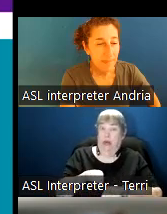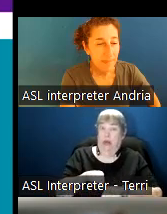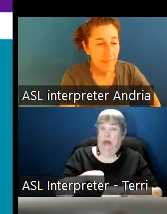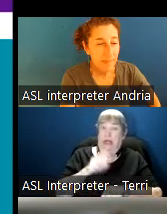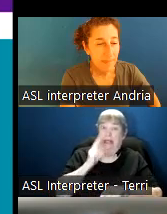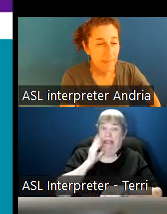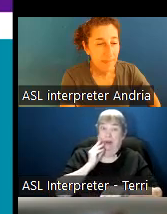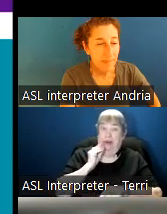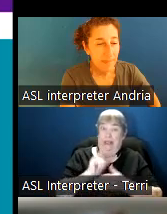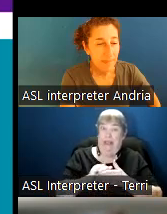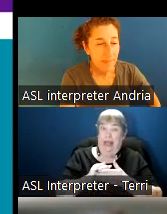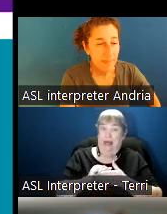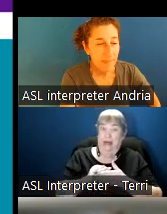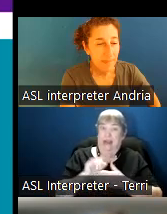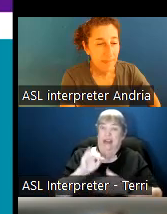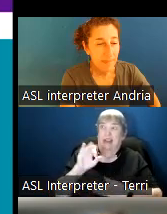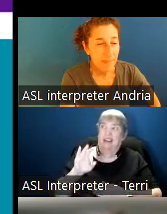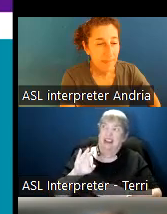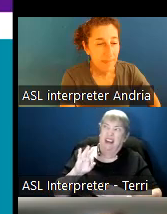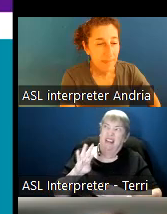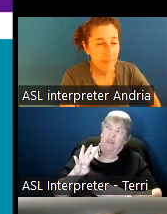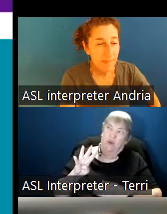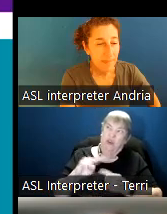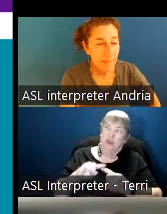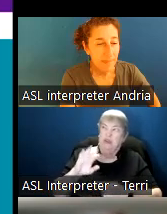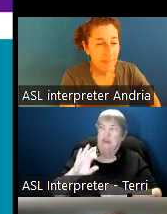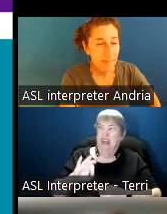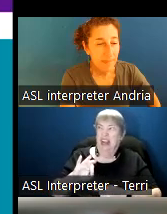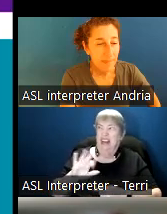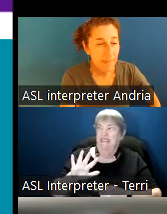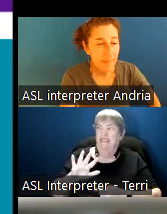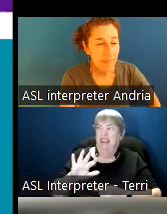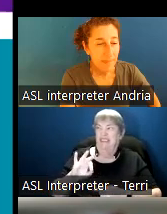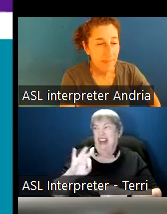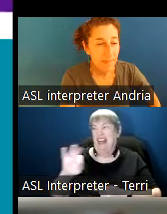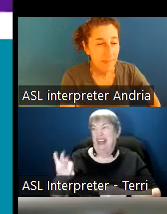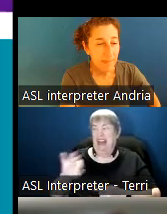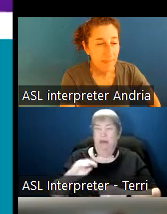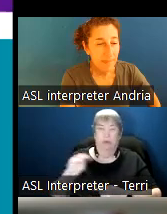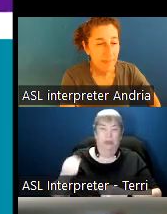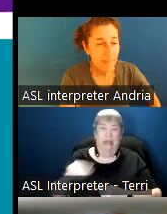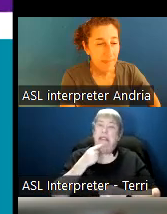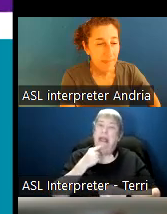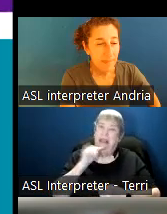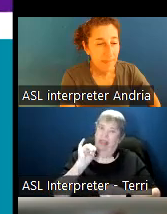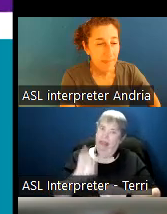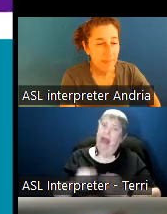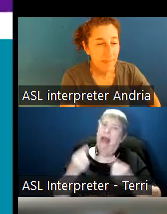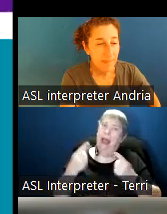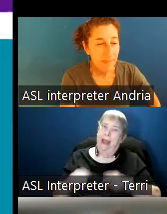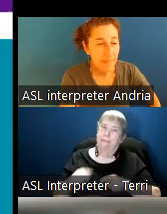to 99% of them reported that economic abuse was part of the abuse that they suffered. 94